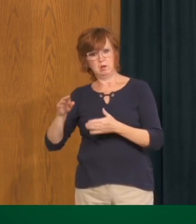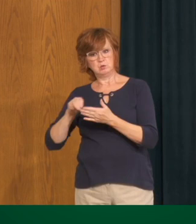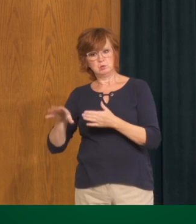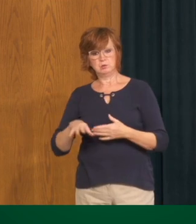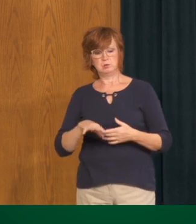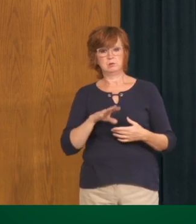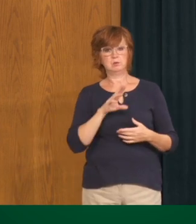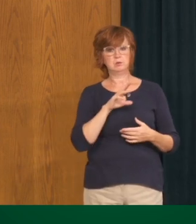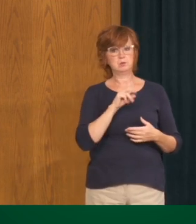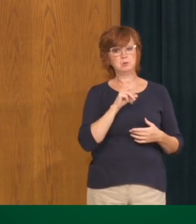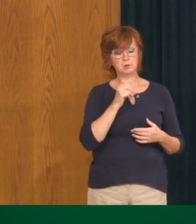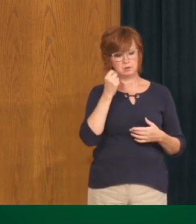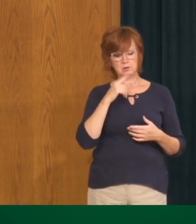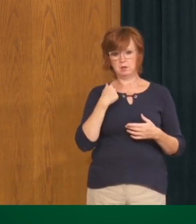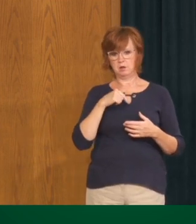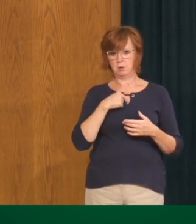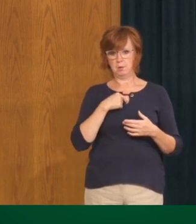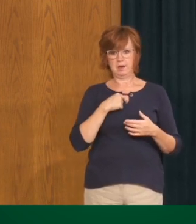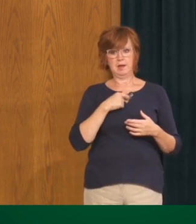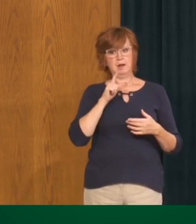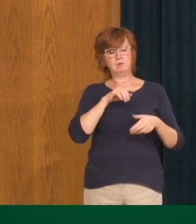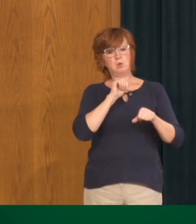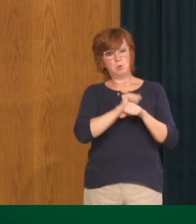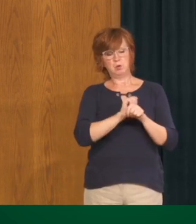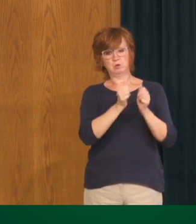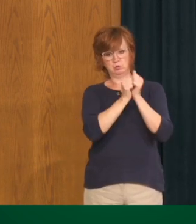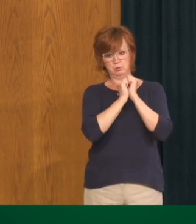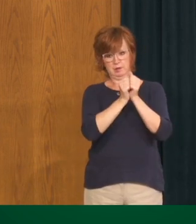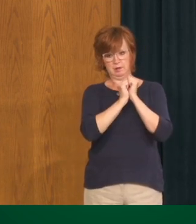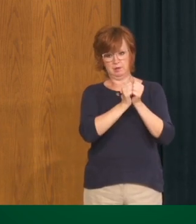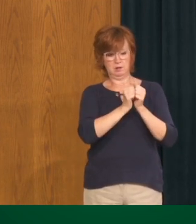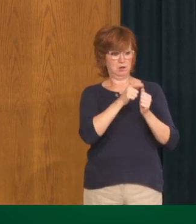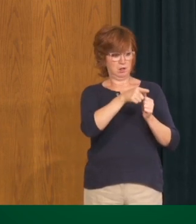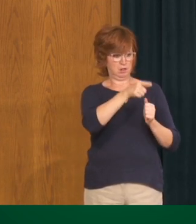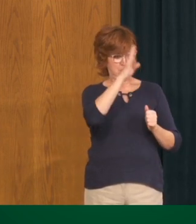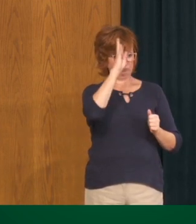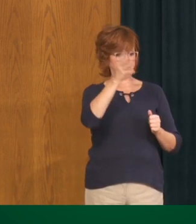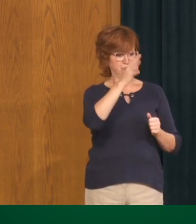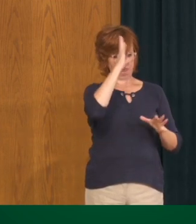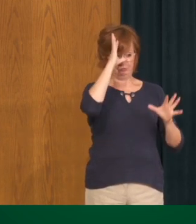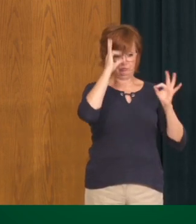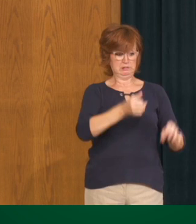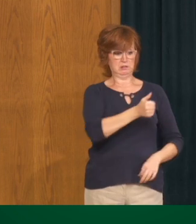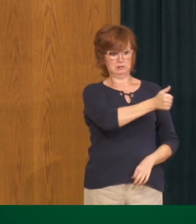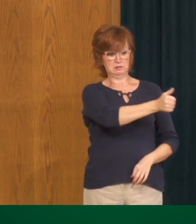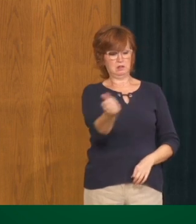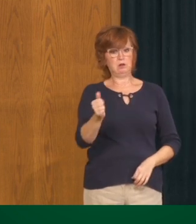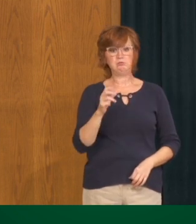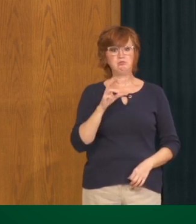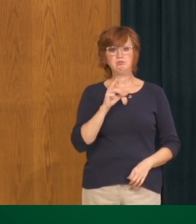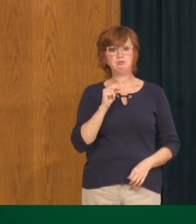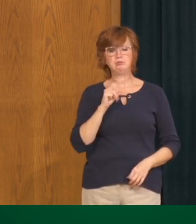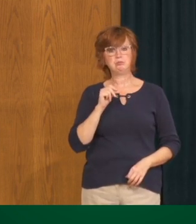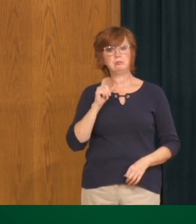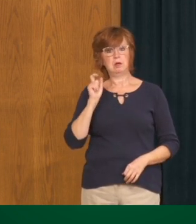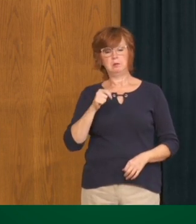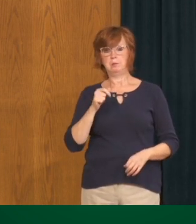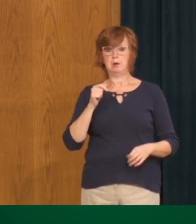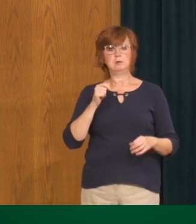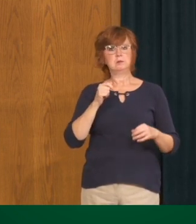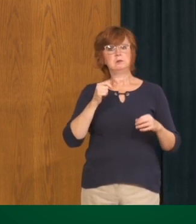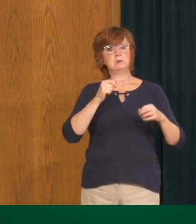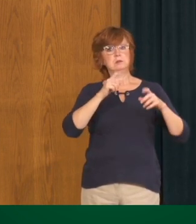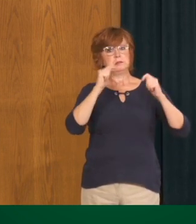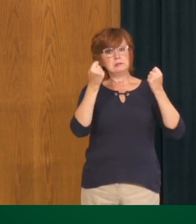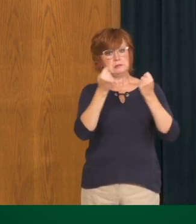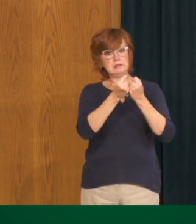with local public health and with the chief medical health officers and public health generally. So to the extent that there will be those conversations,